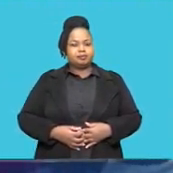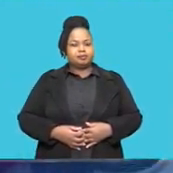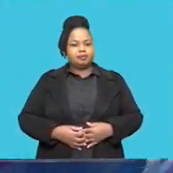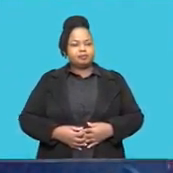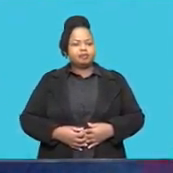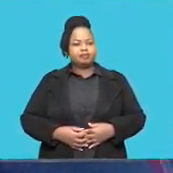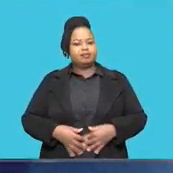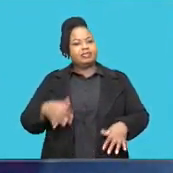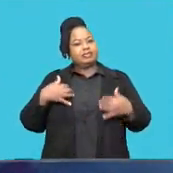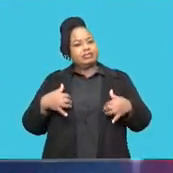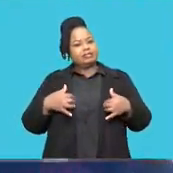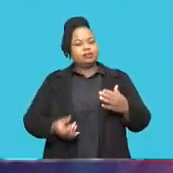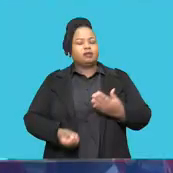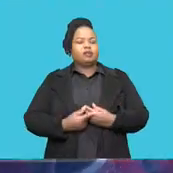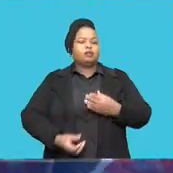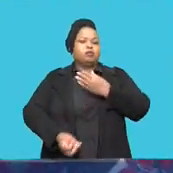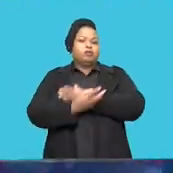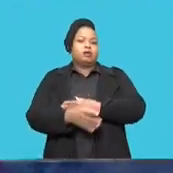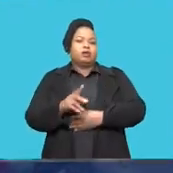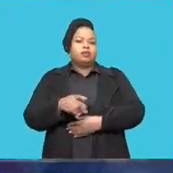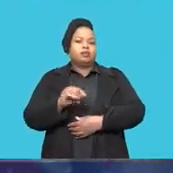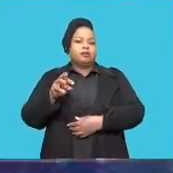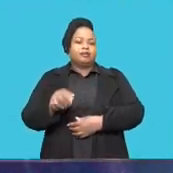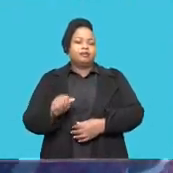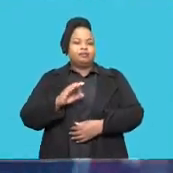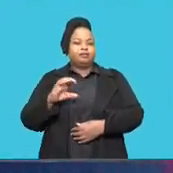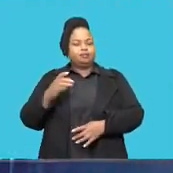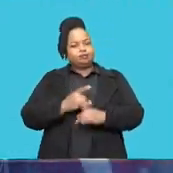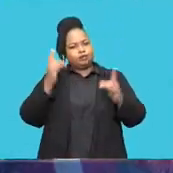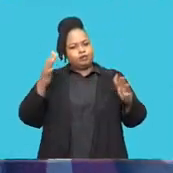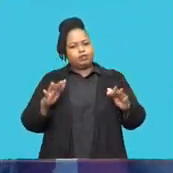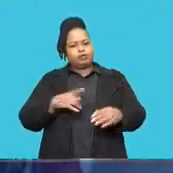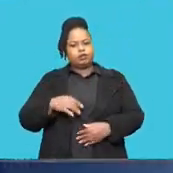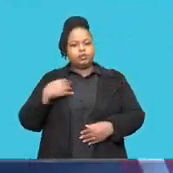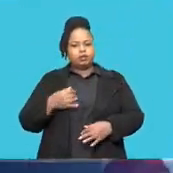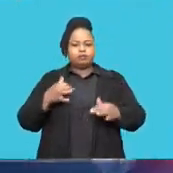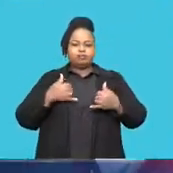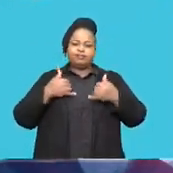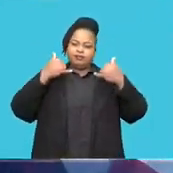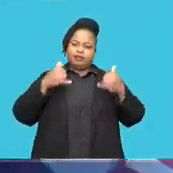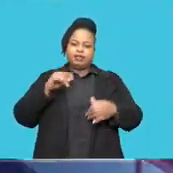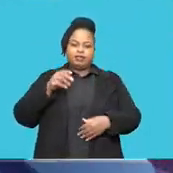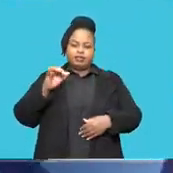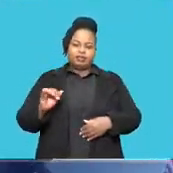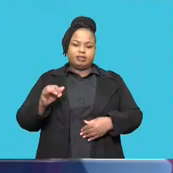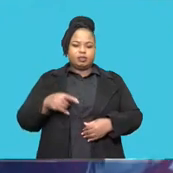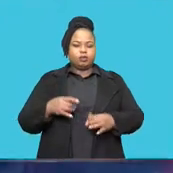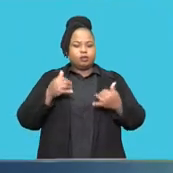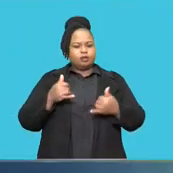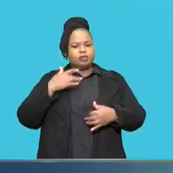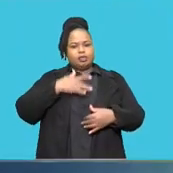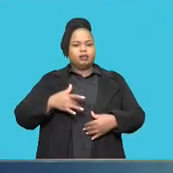In an exhilarating showdown, Mpumalanga’s Phaphama FC emerged victorious as they clinched the highly coveted Ekasi Champ of Champs